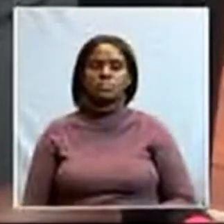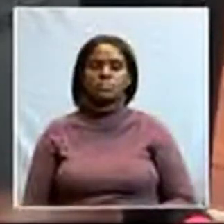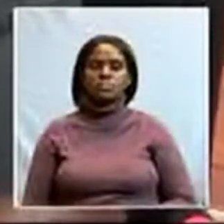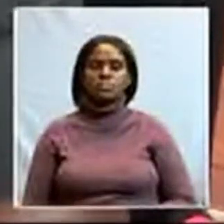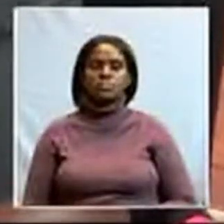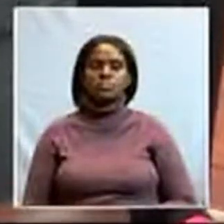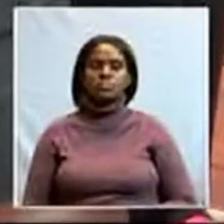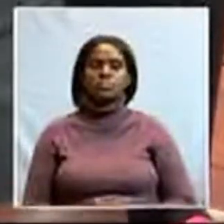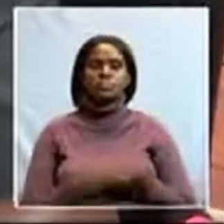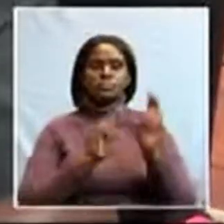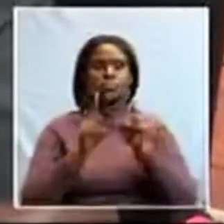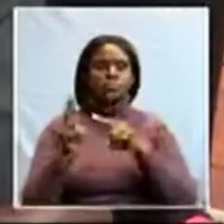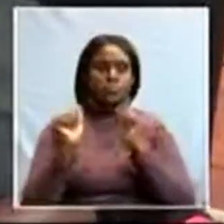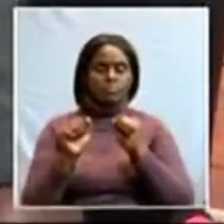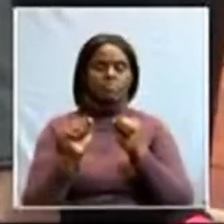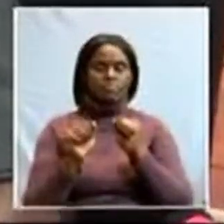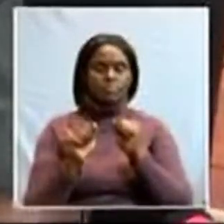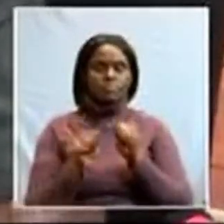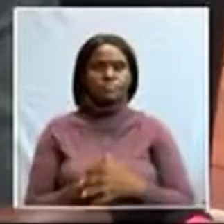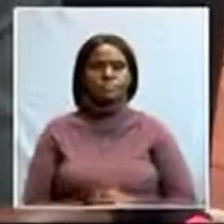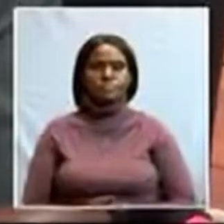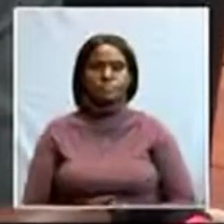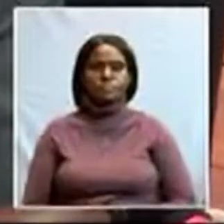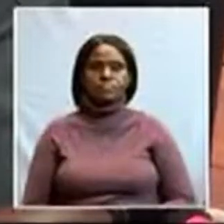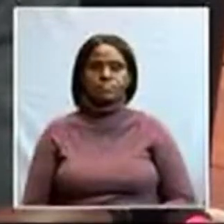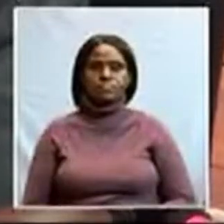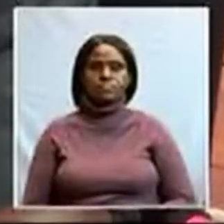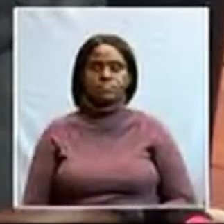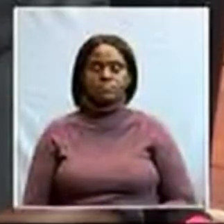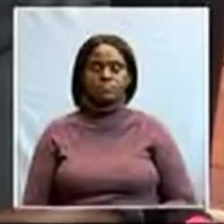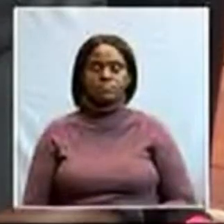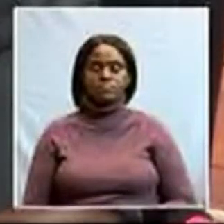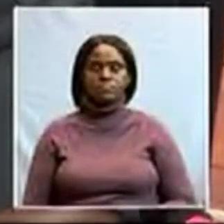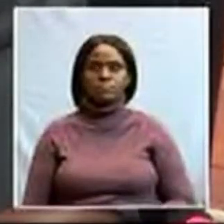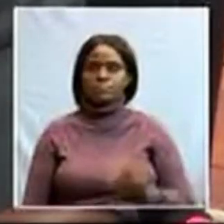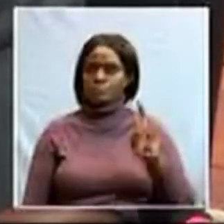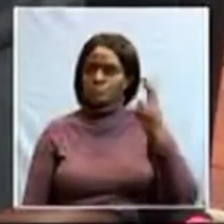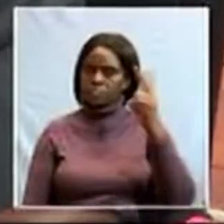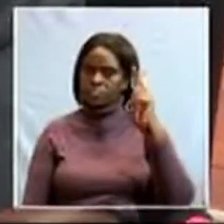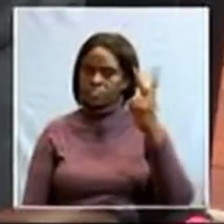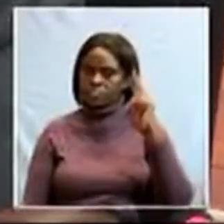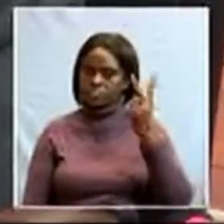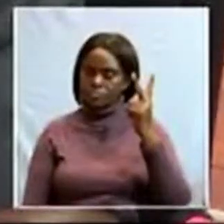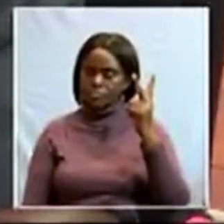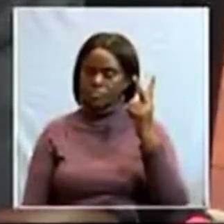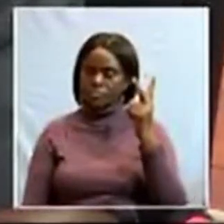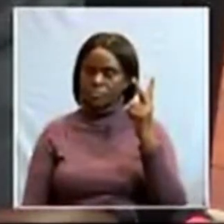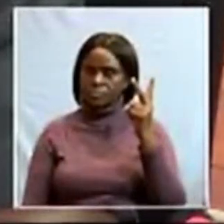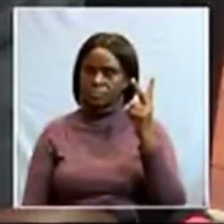Maybe they can answer first. We take them bit by bit. And secondly,